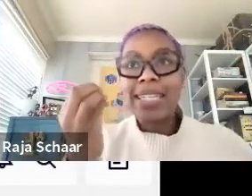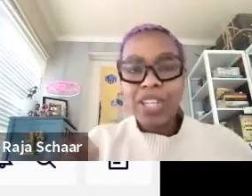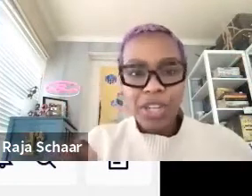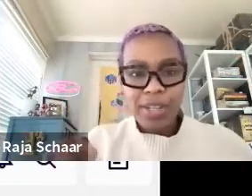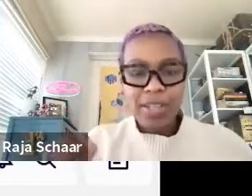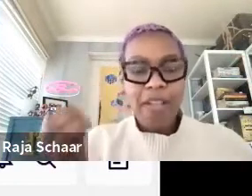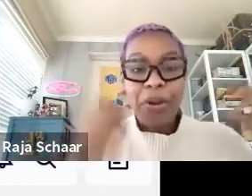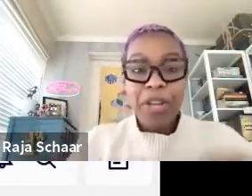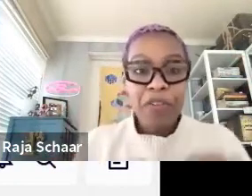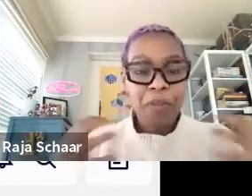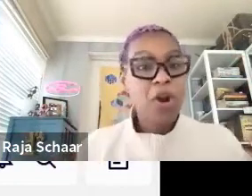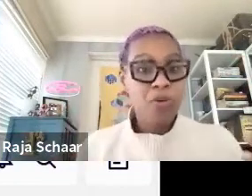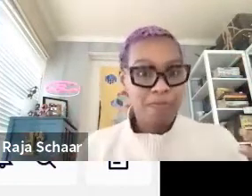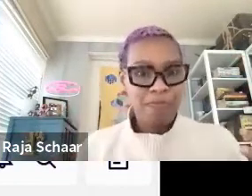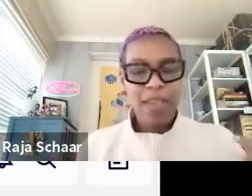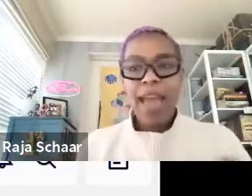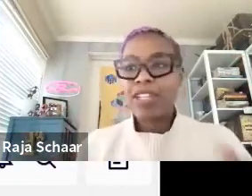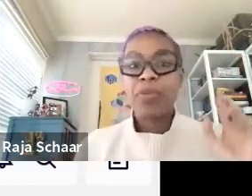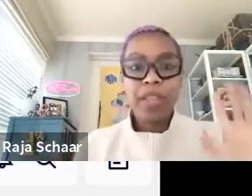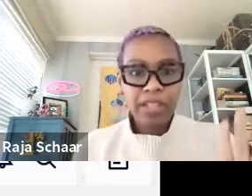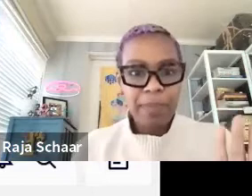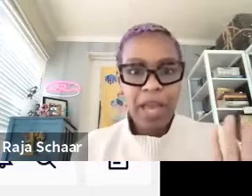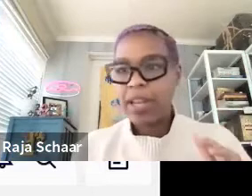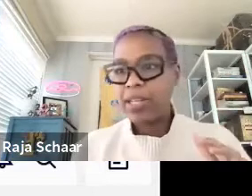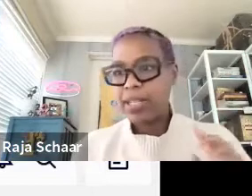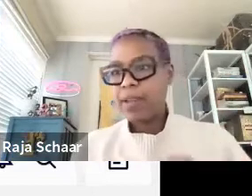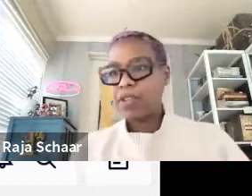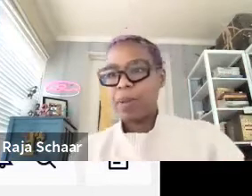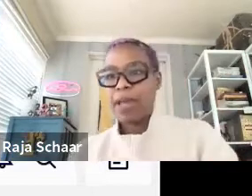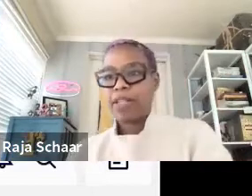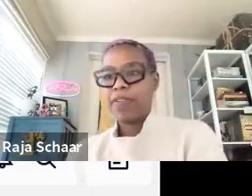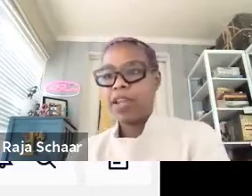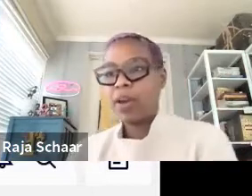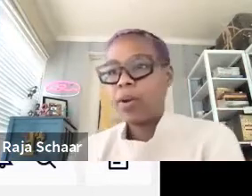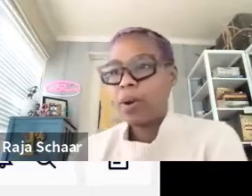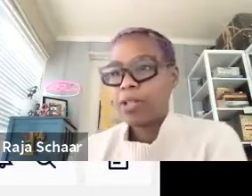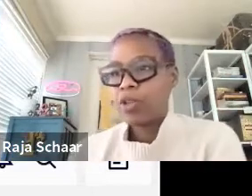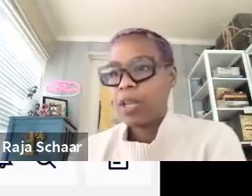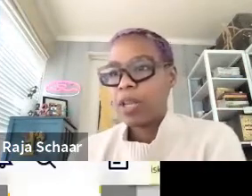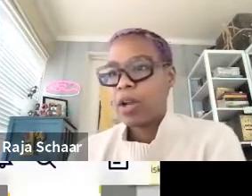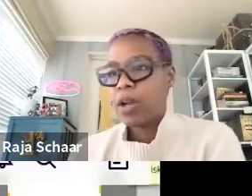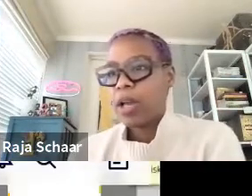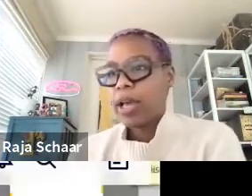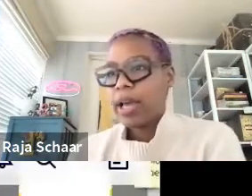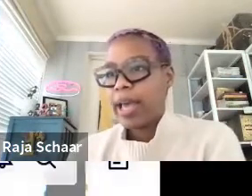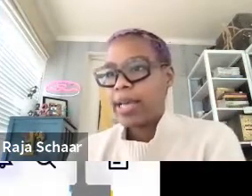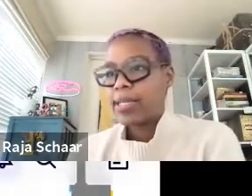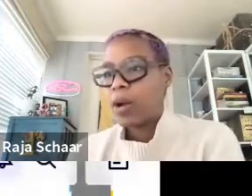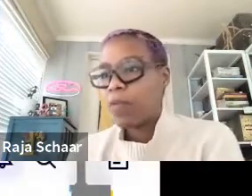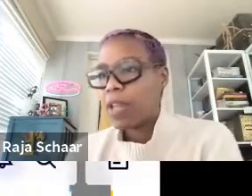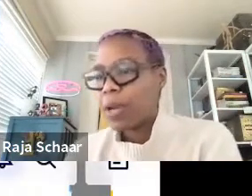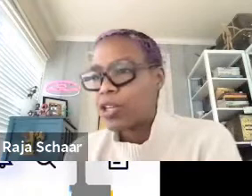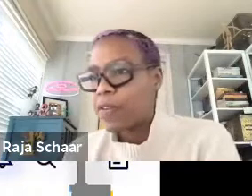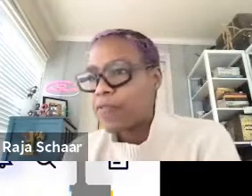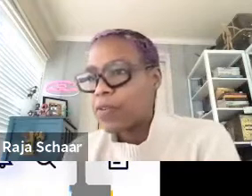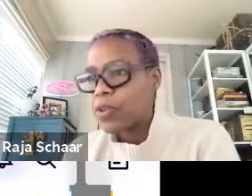has tensions that are different from our own. And so it's going to be evident in just a second. So I'm going to play this video. I'm going to zoom in here. And